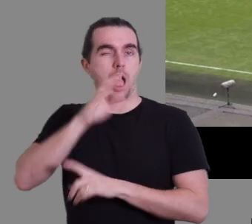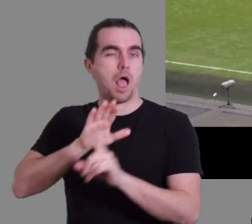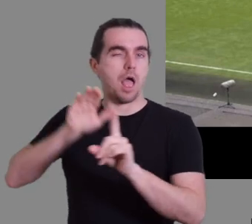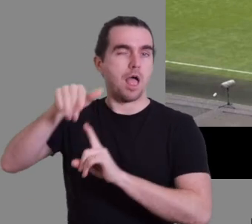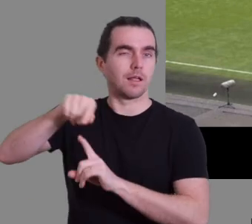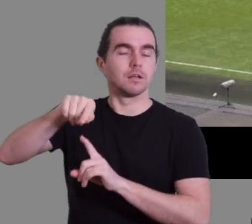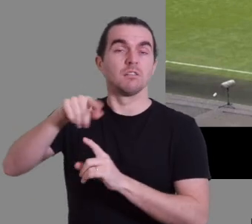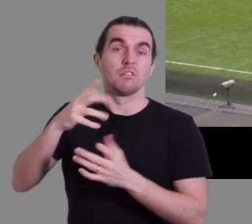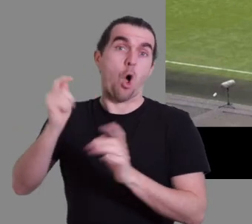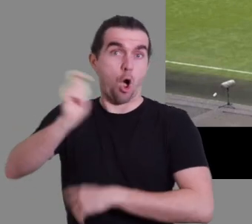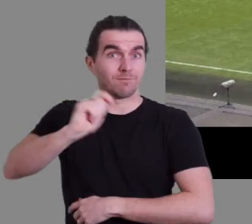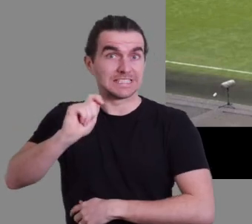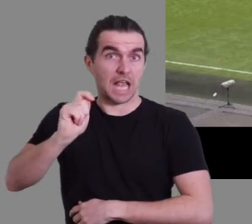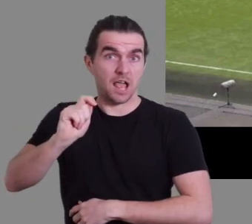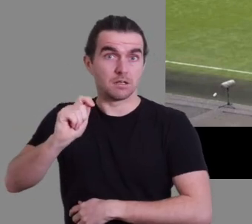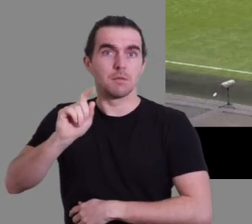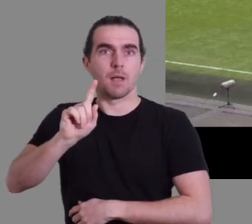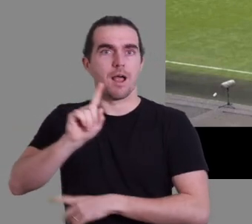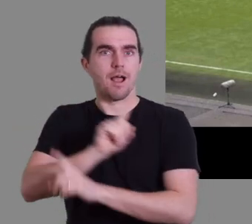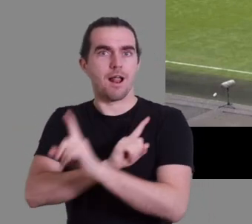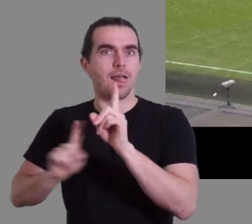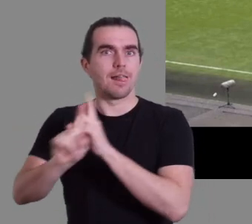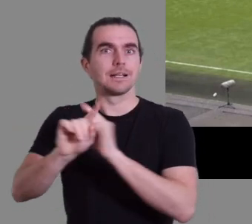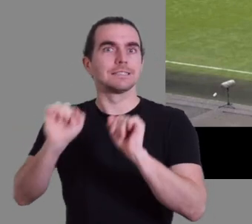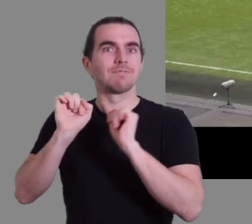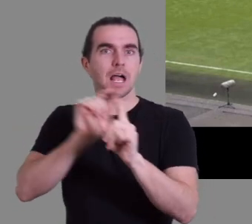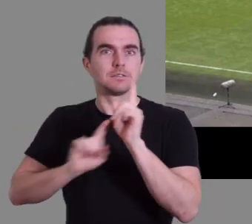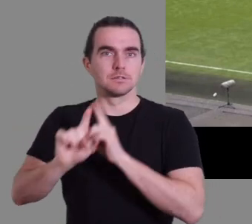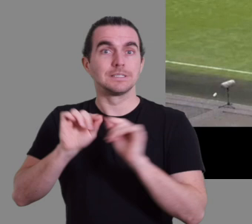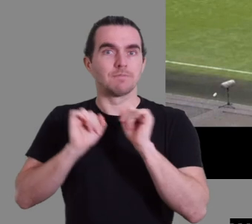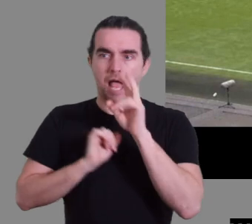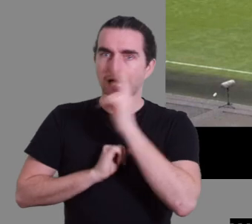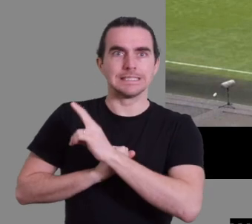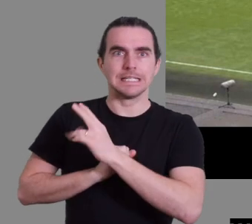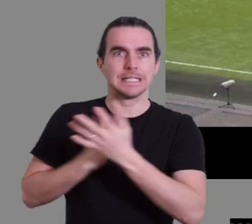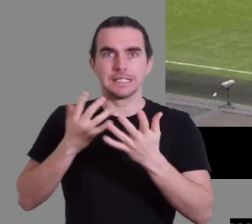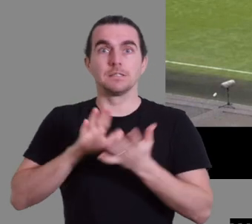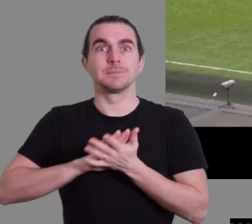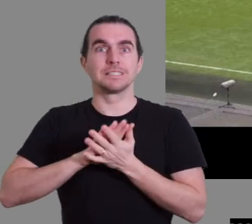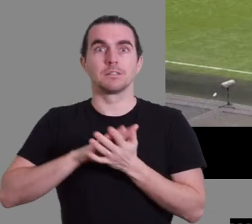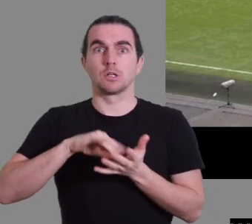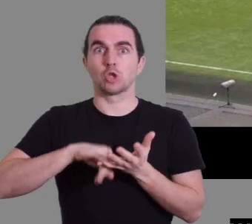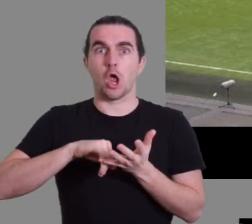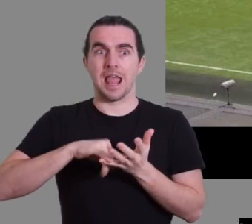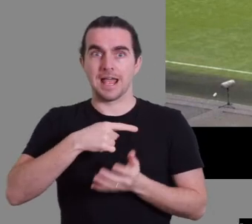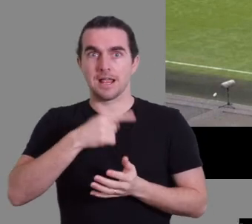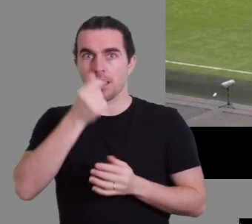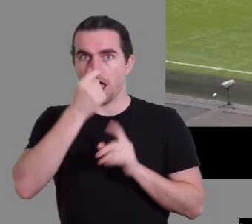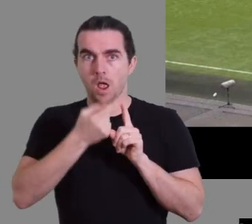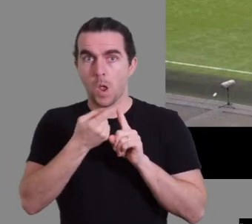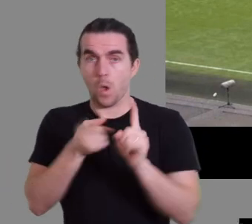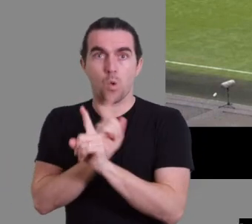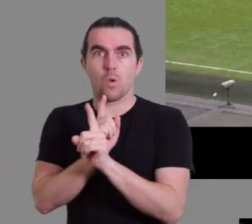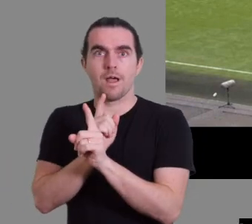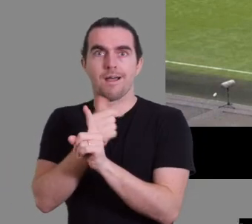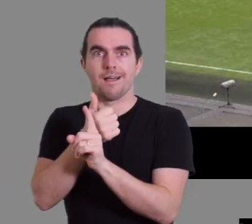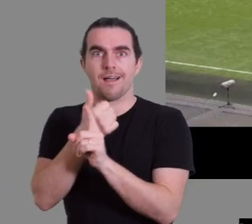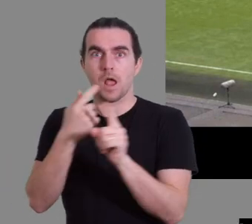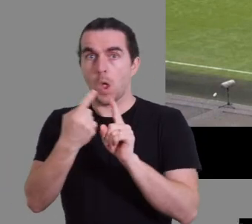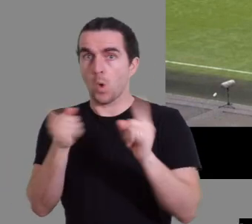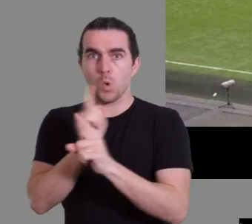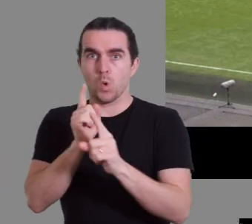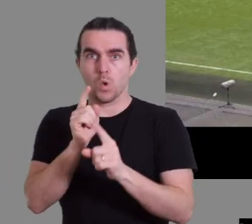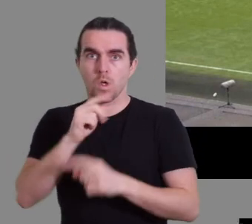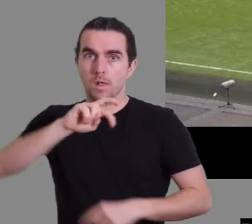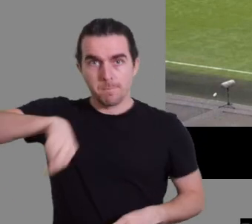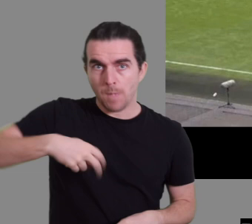but that doesn't matter at the moment. He's hiding from the defender. He's on his blind side, which means as Sterling comes into the box, he's blindside. He might nip to the